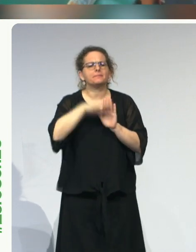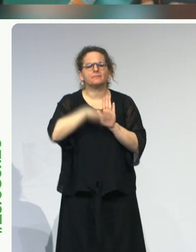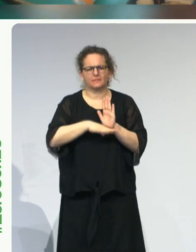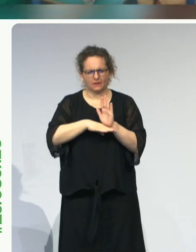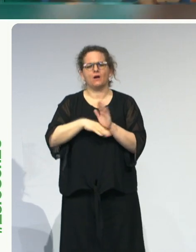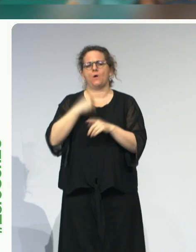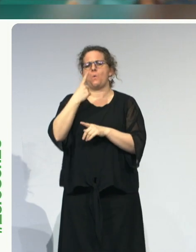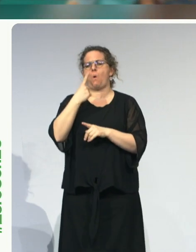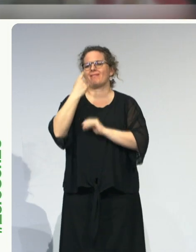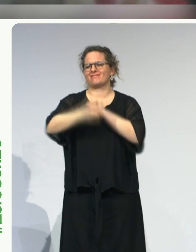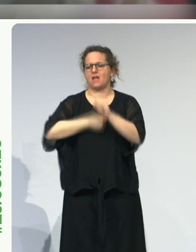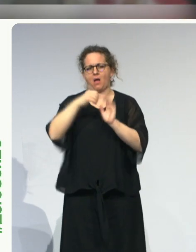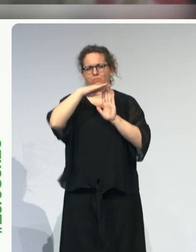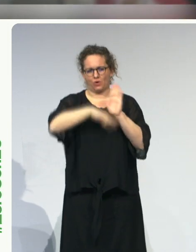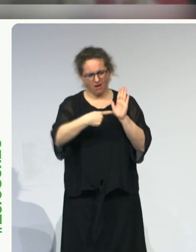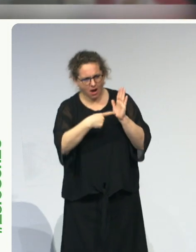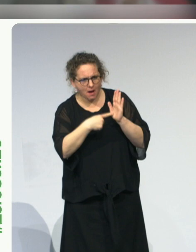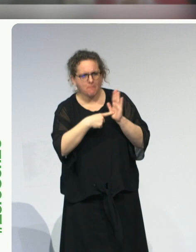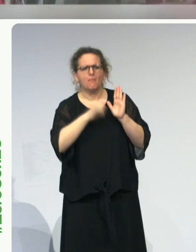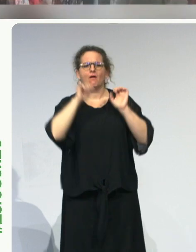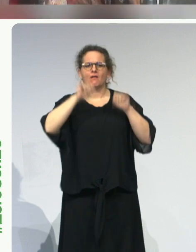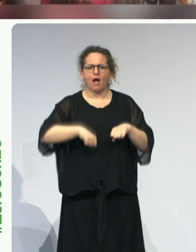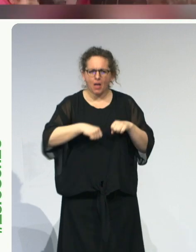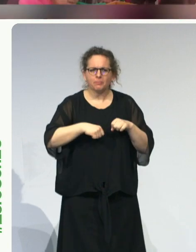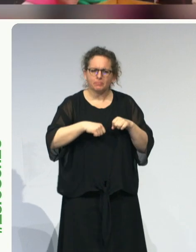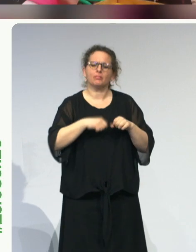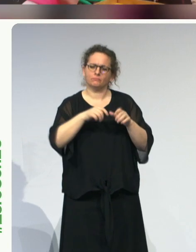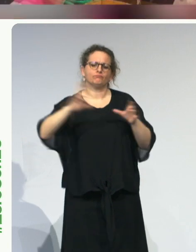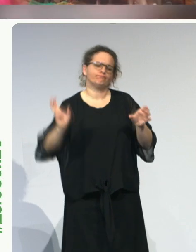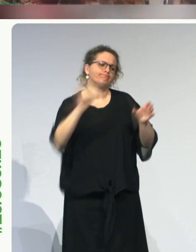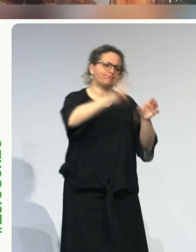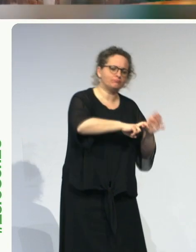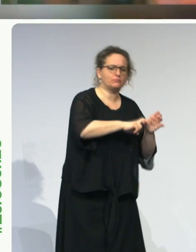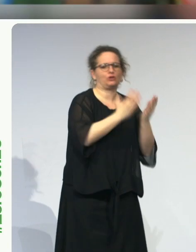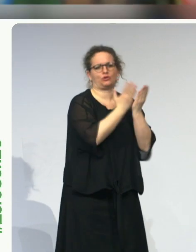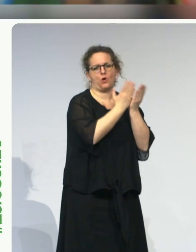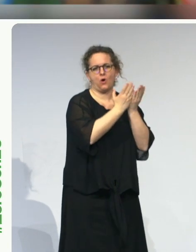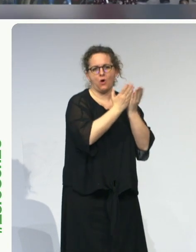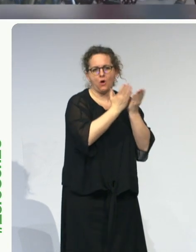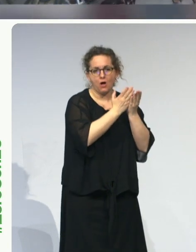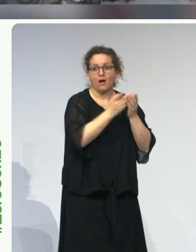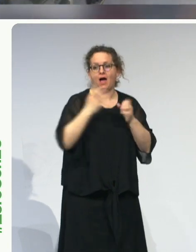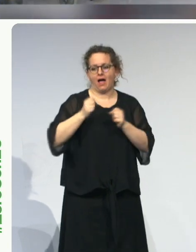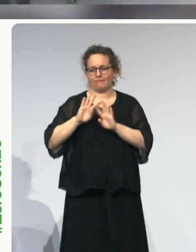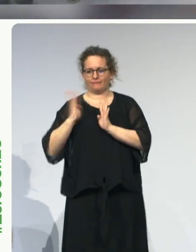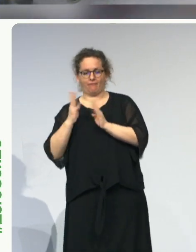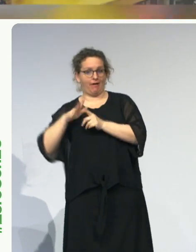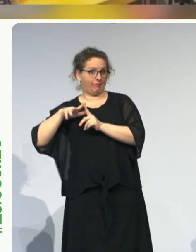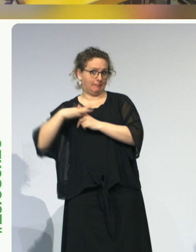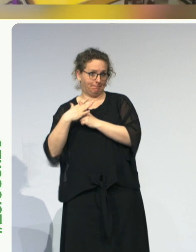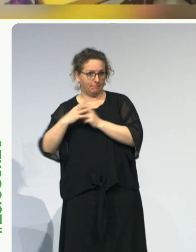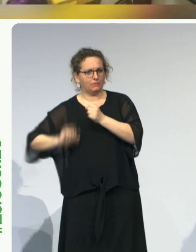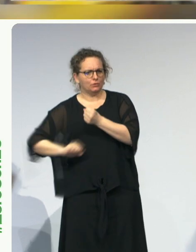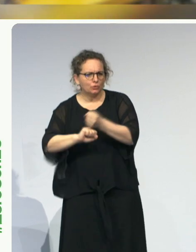disabilities for joining mainstream schools. A diverse support team provides services such as tuition and therapy, followed by